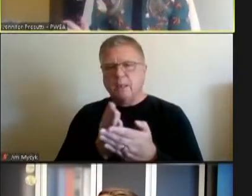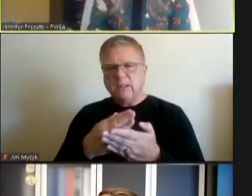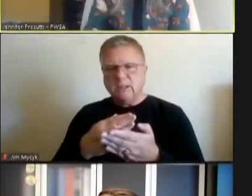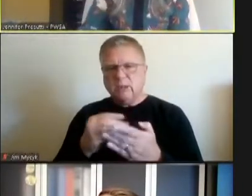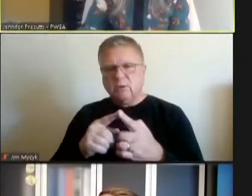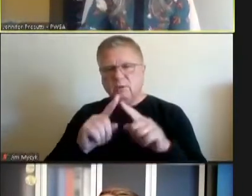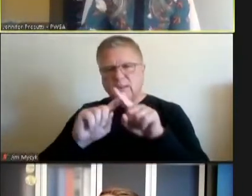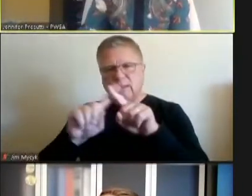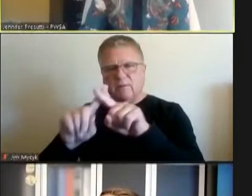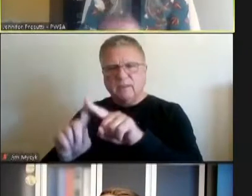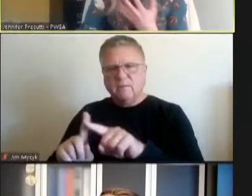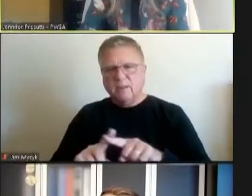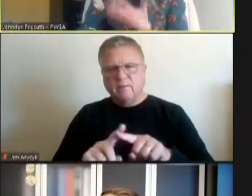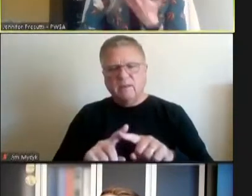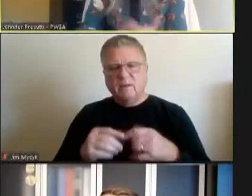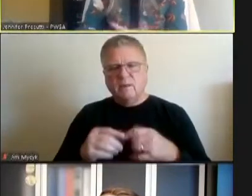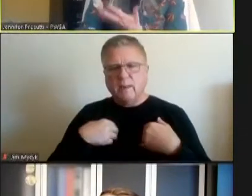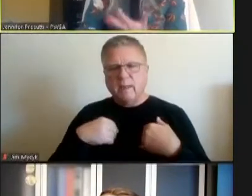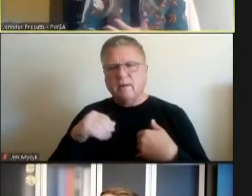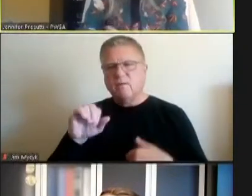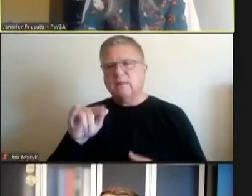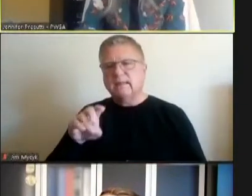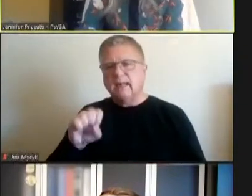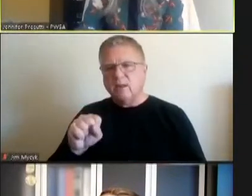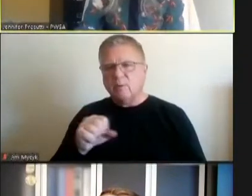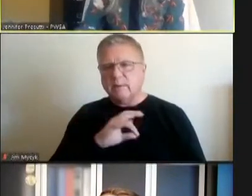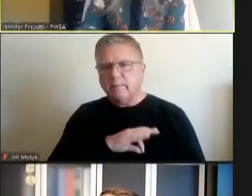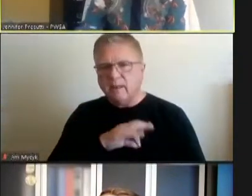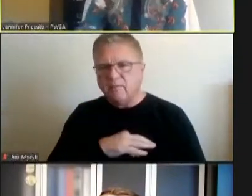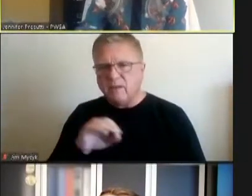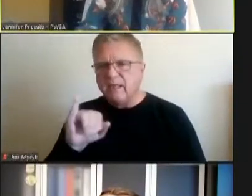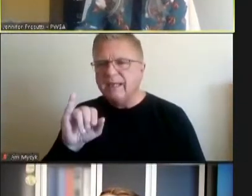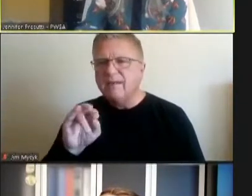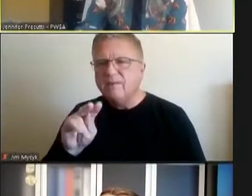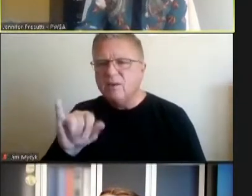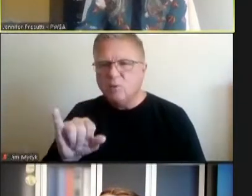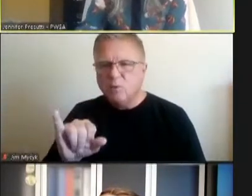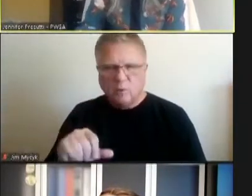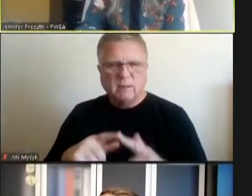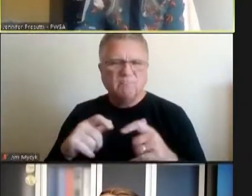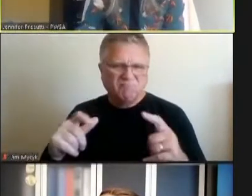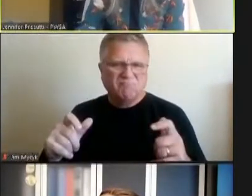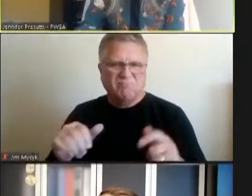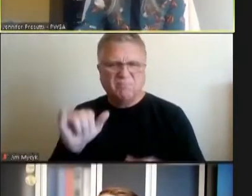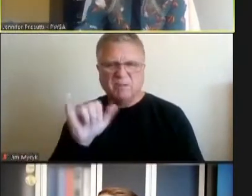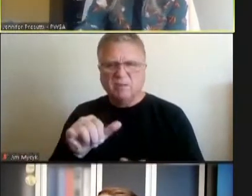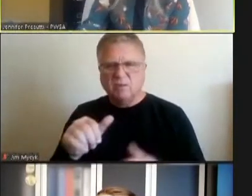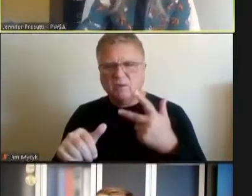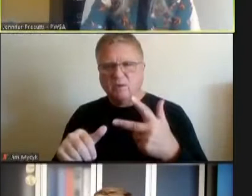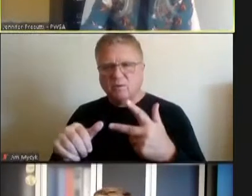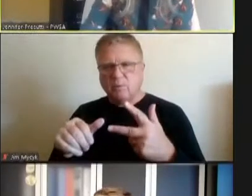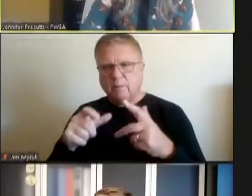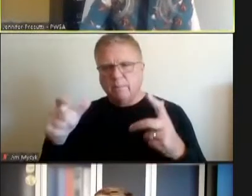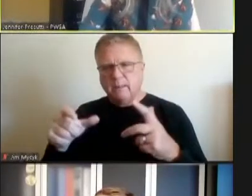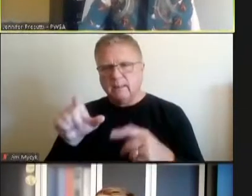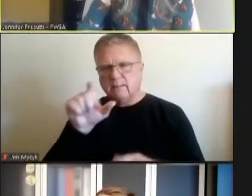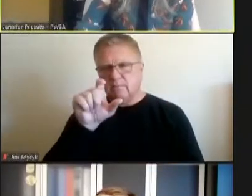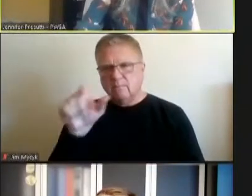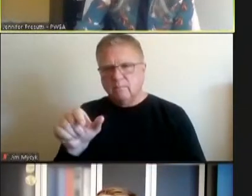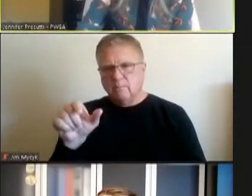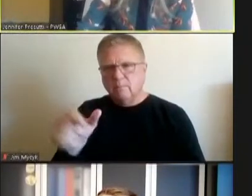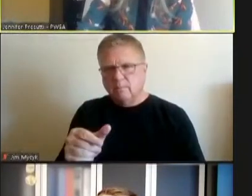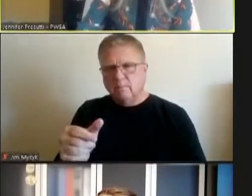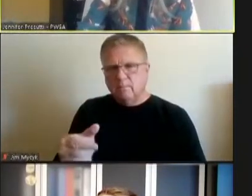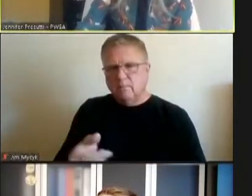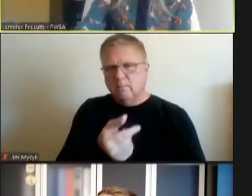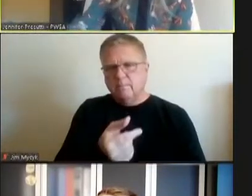different titles that we have for salaries and benefits, our inventory, things like that. But those are our three largest. And